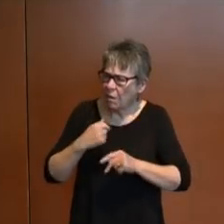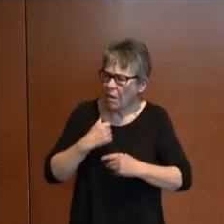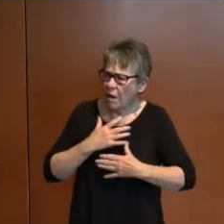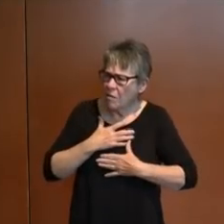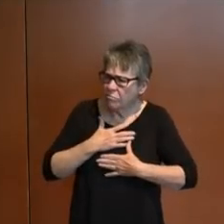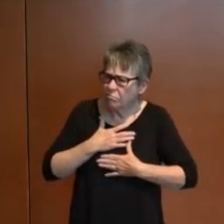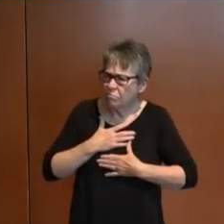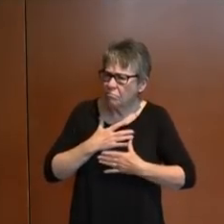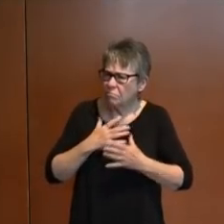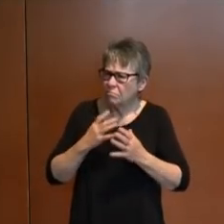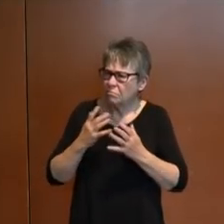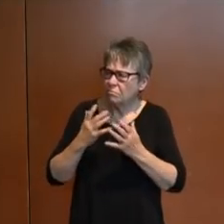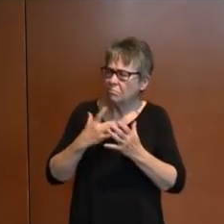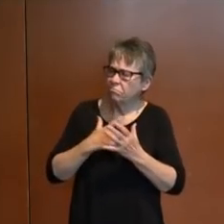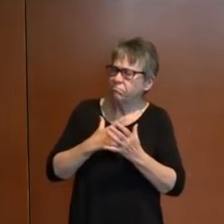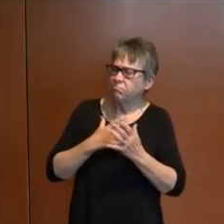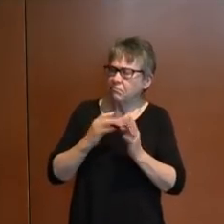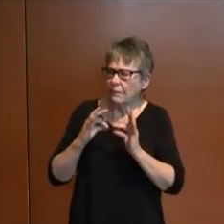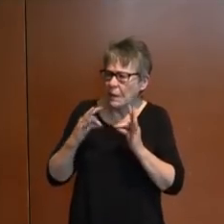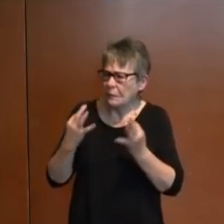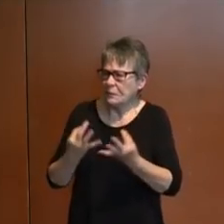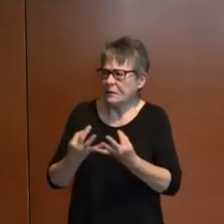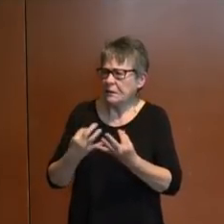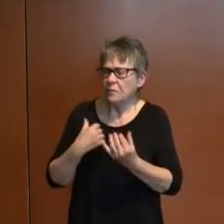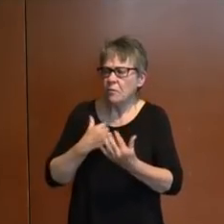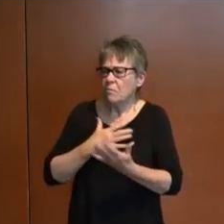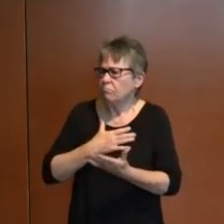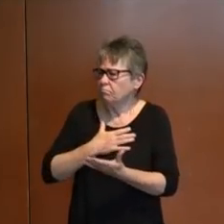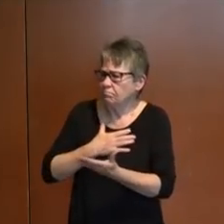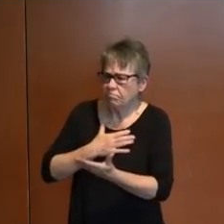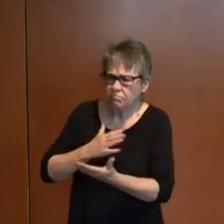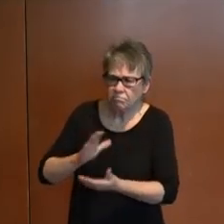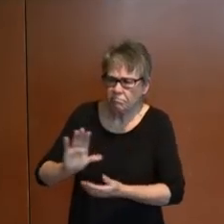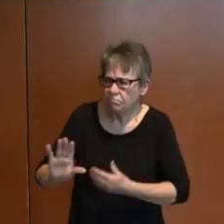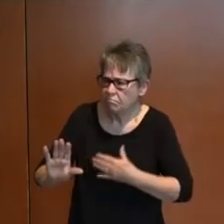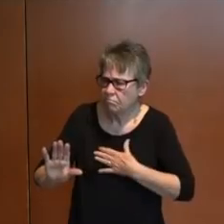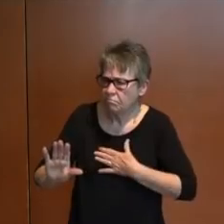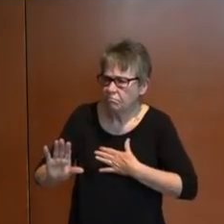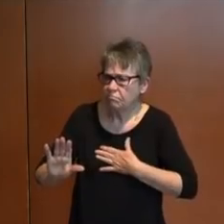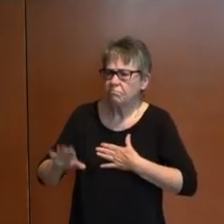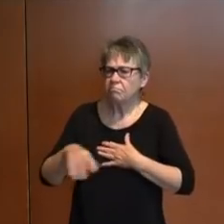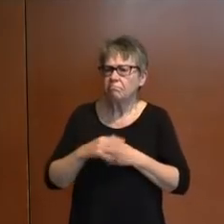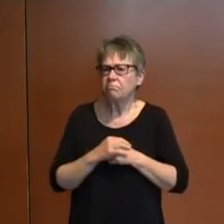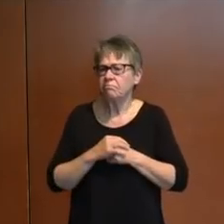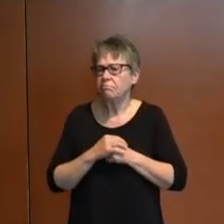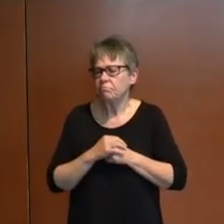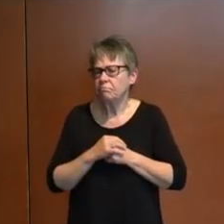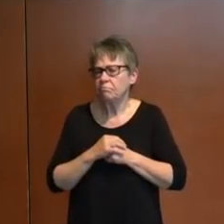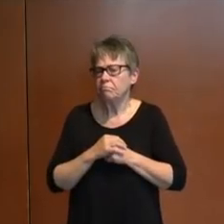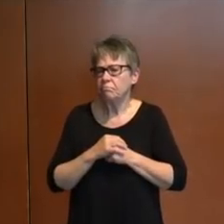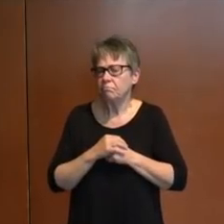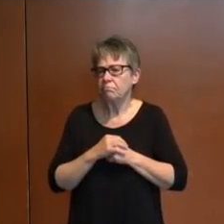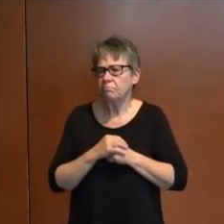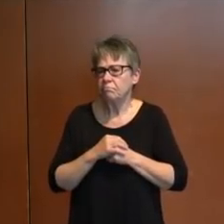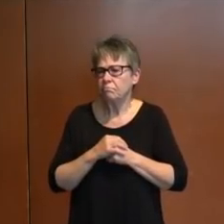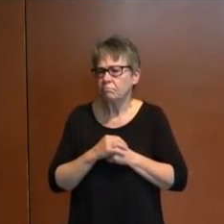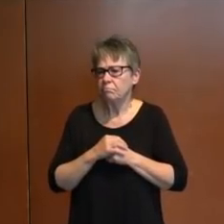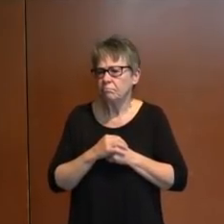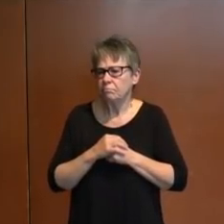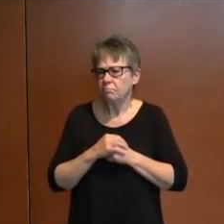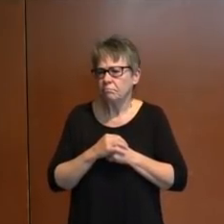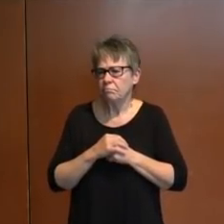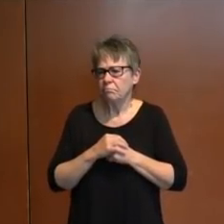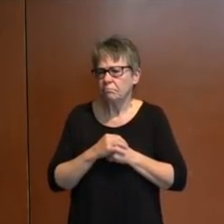both individually and as one family. The loss of every single one of